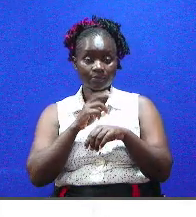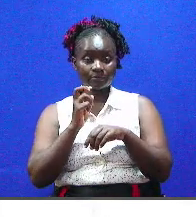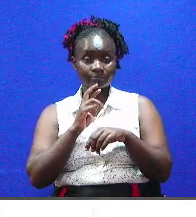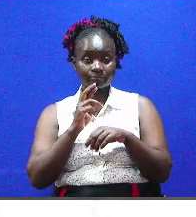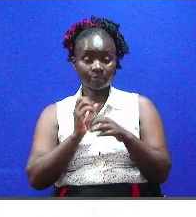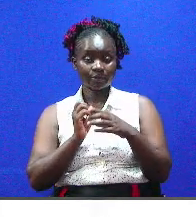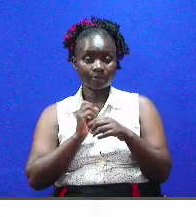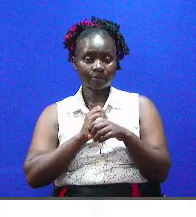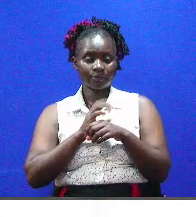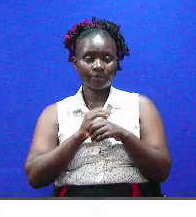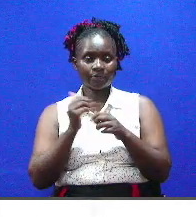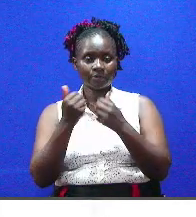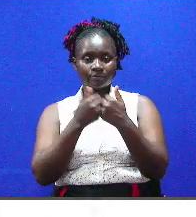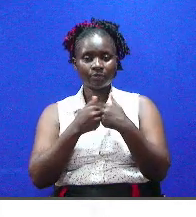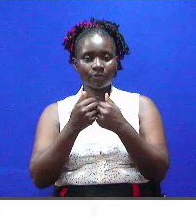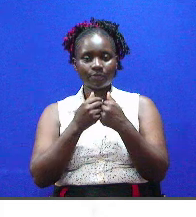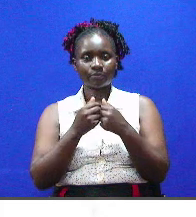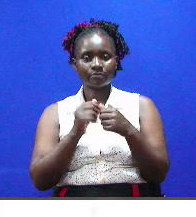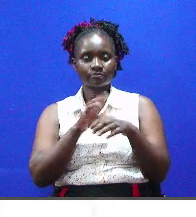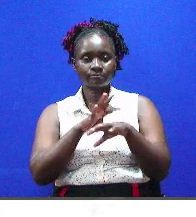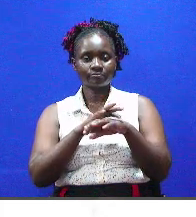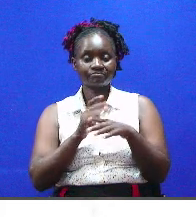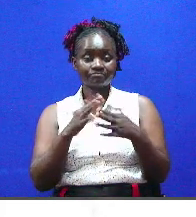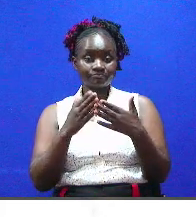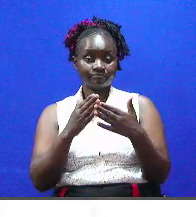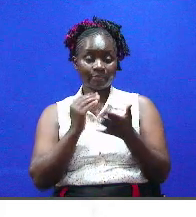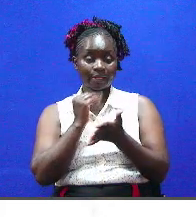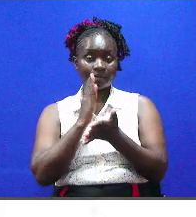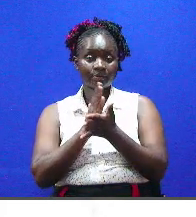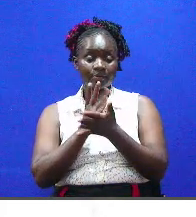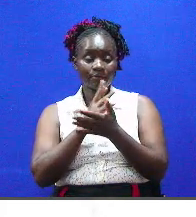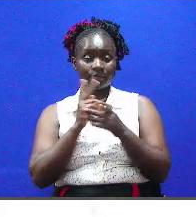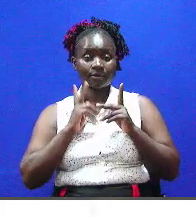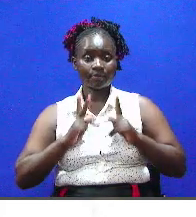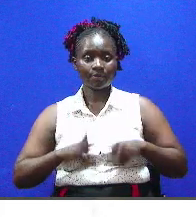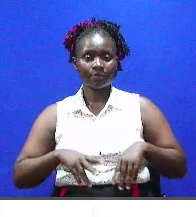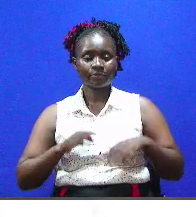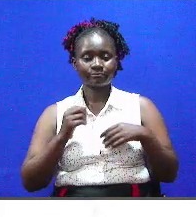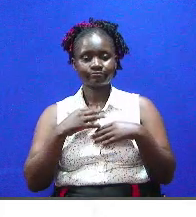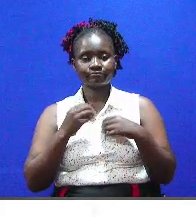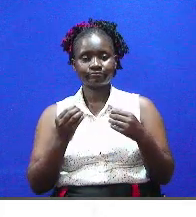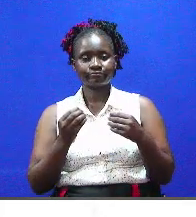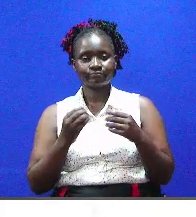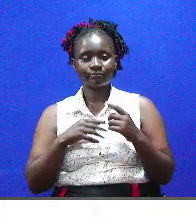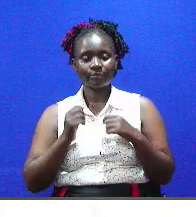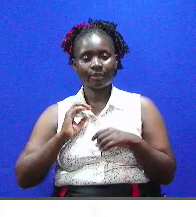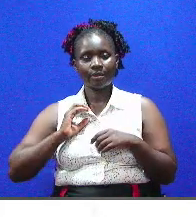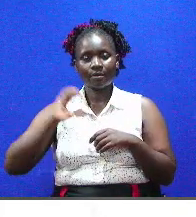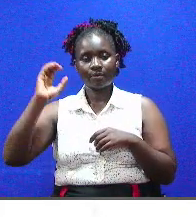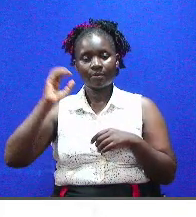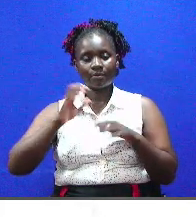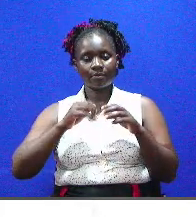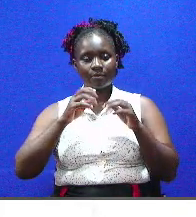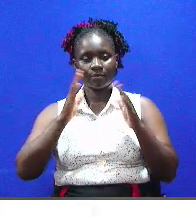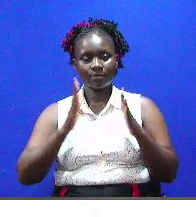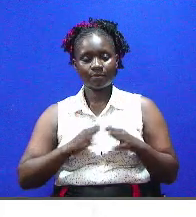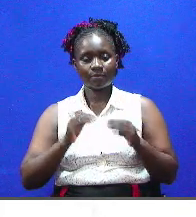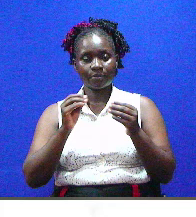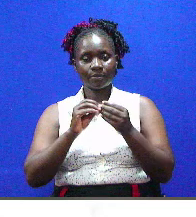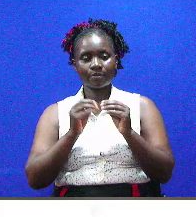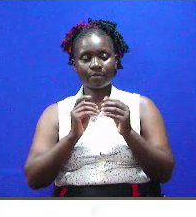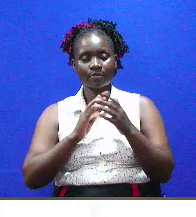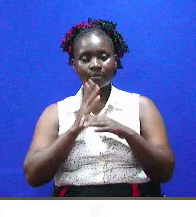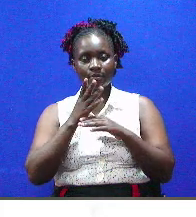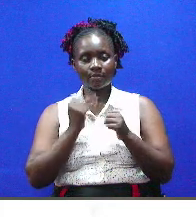the challenges of crop failure in order to ensure our people have options. As the chair of the Agriculture Committee, I look forward to